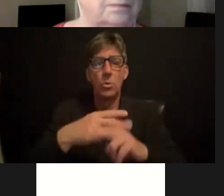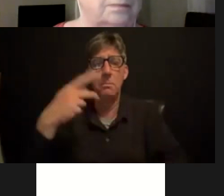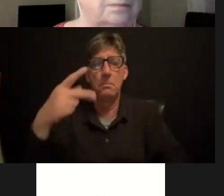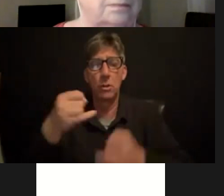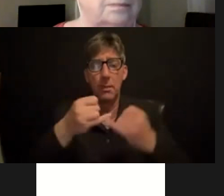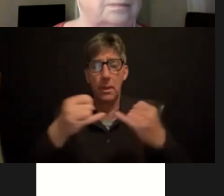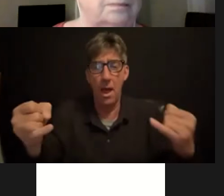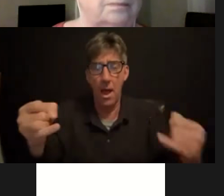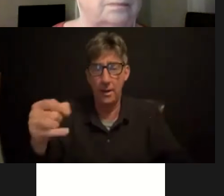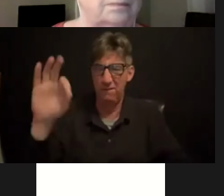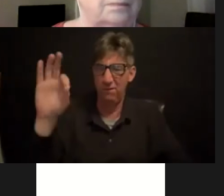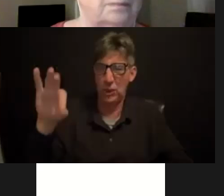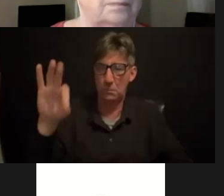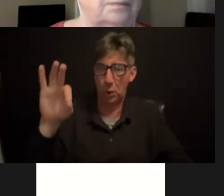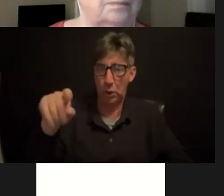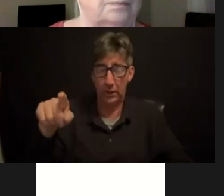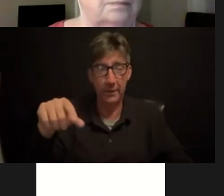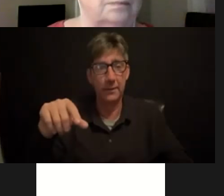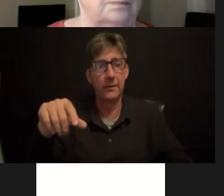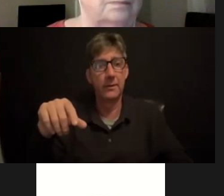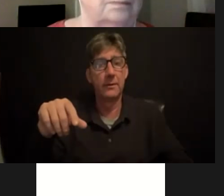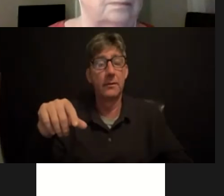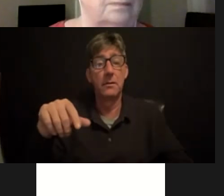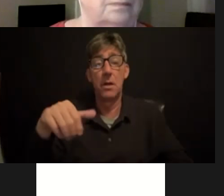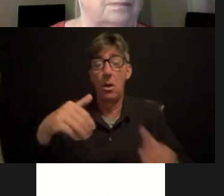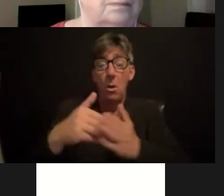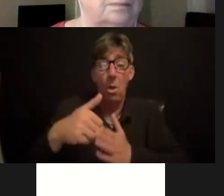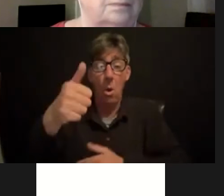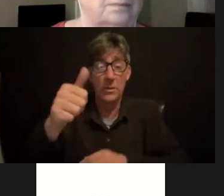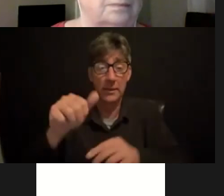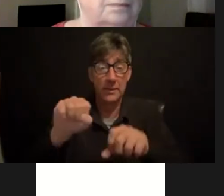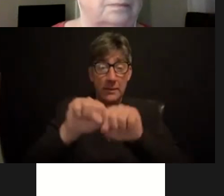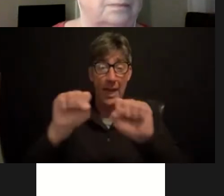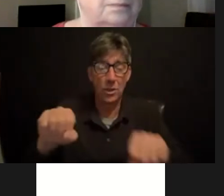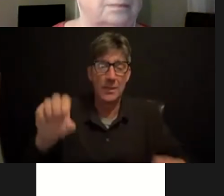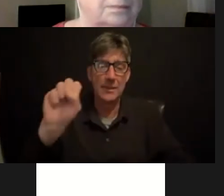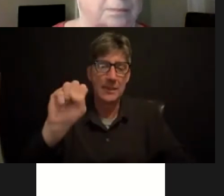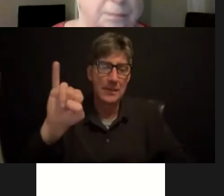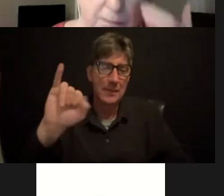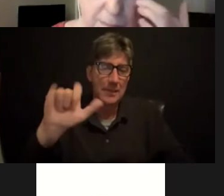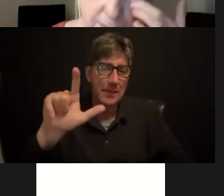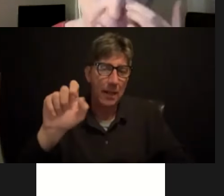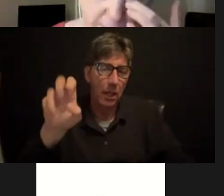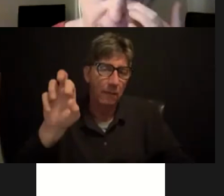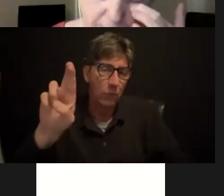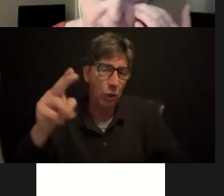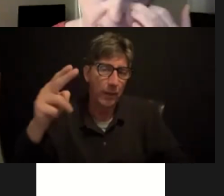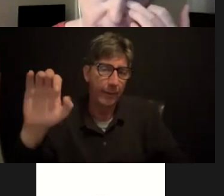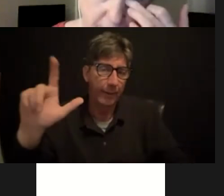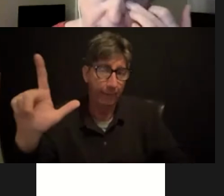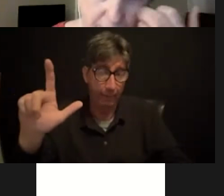line, and my closest station is Silver Hill. And I've been asking a